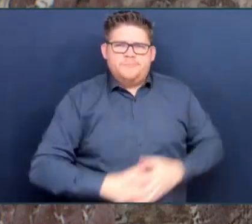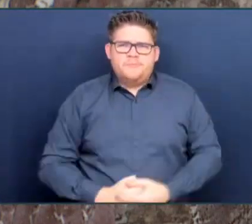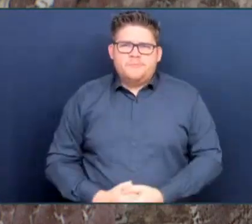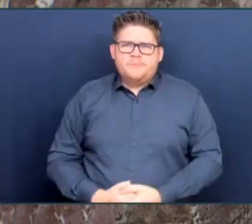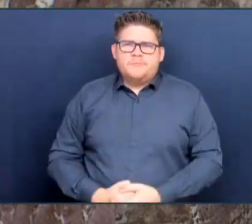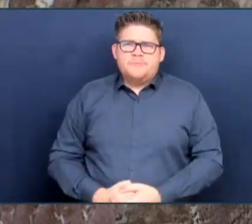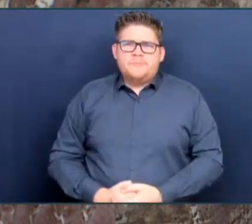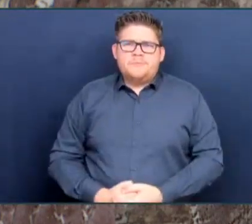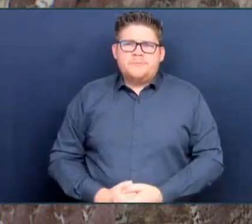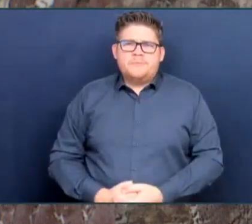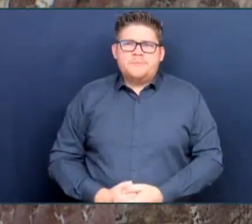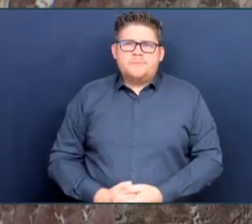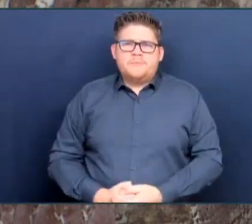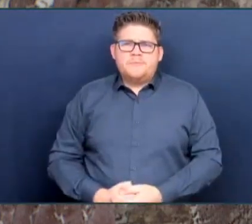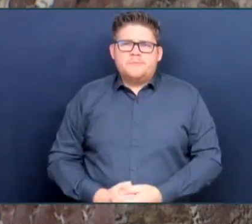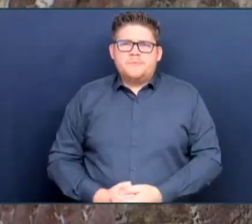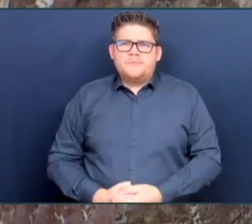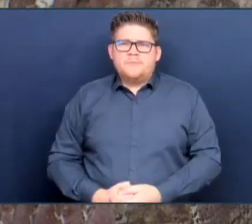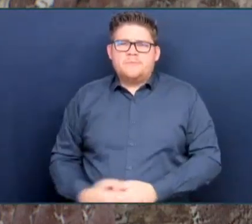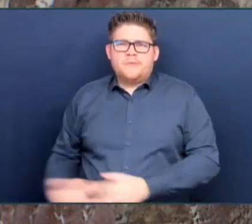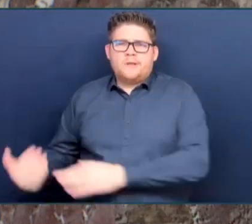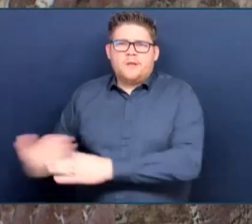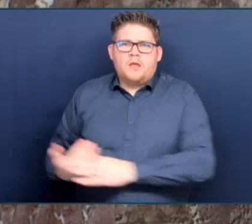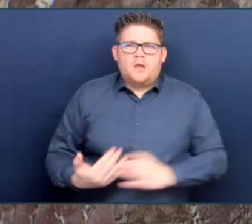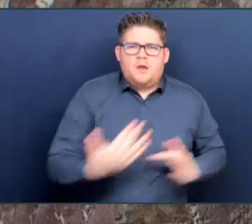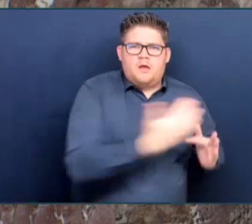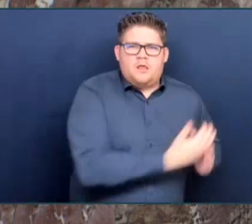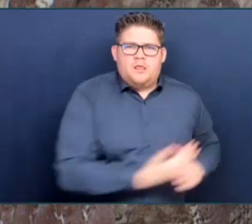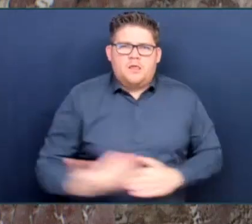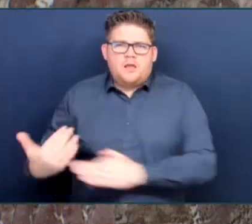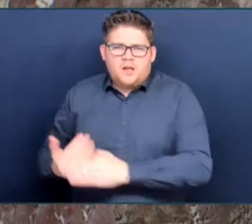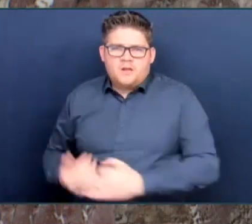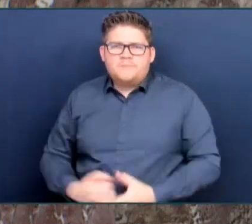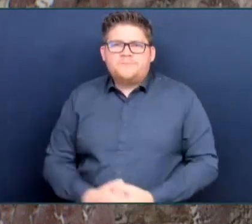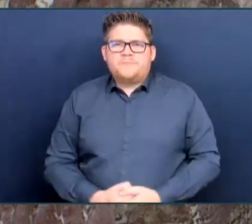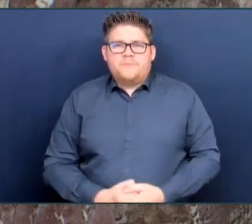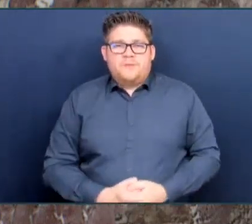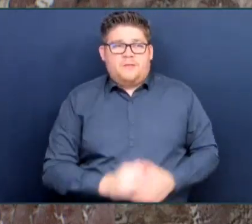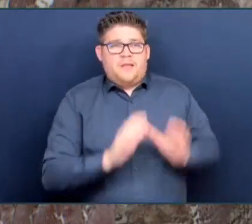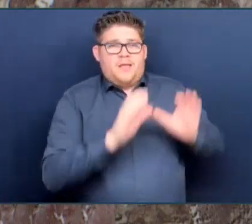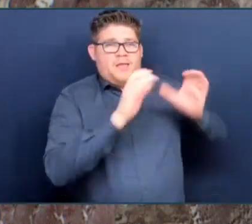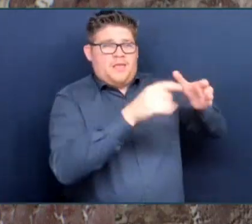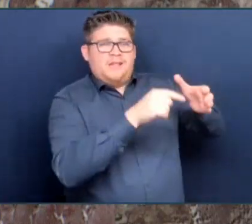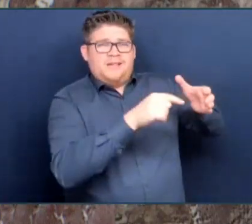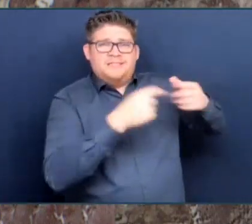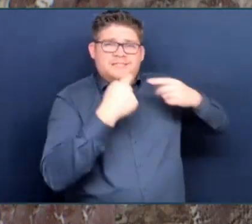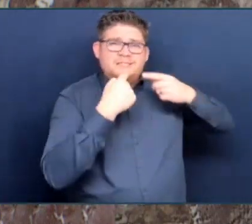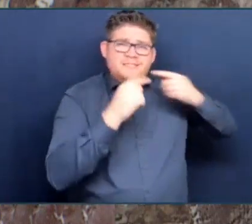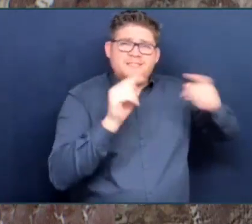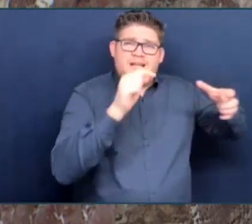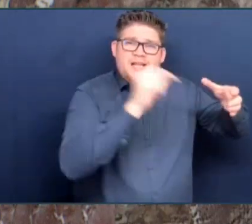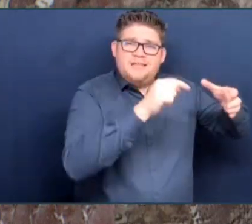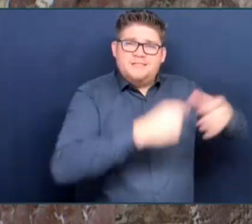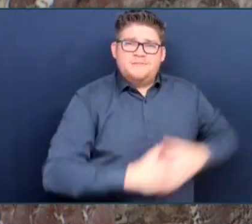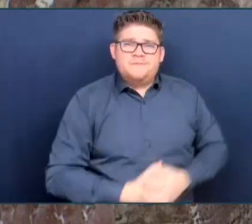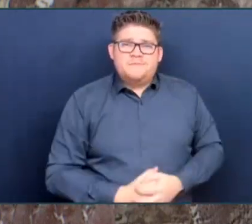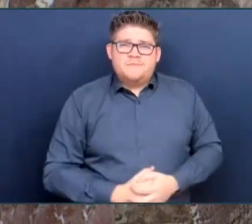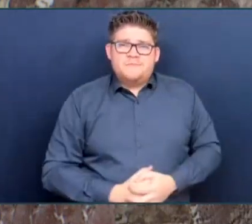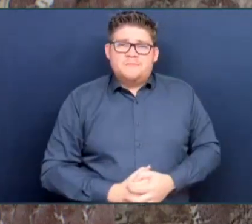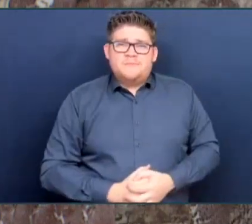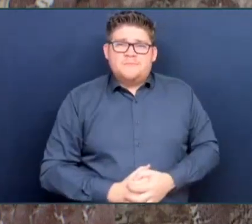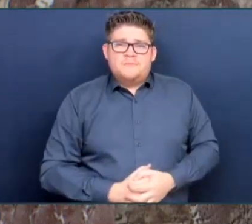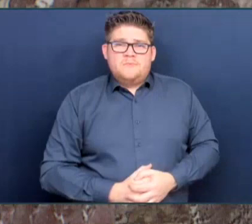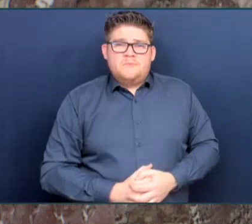Members. What I would also say, Honourable Speaker, it's not giving money. The police have a job to do,